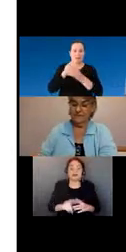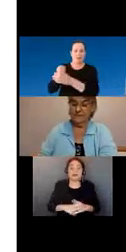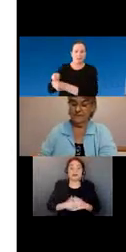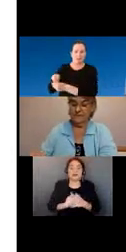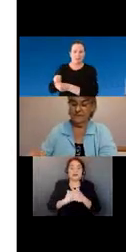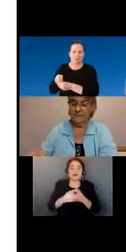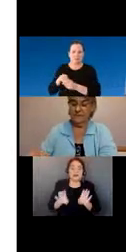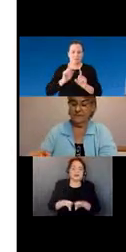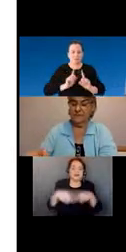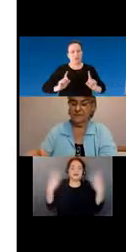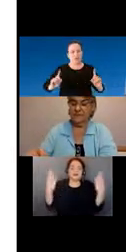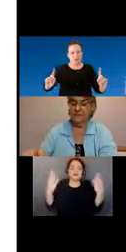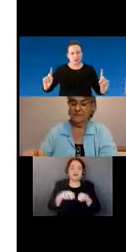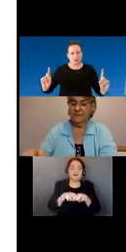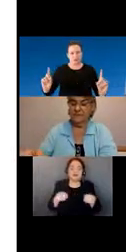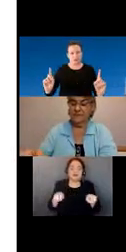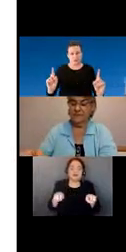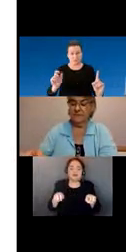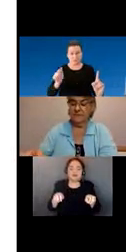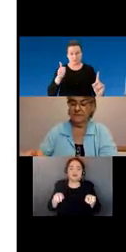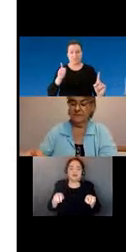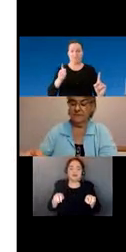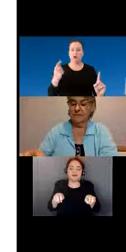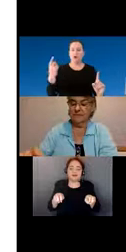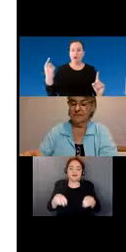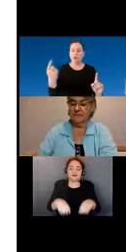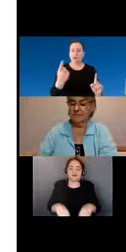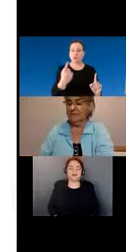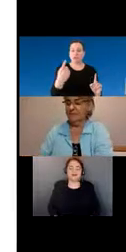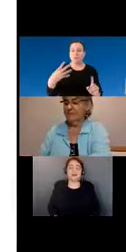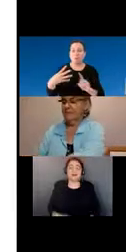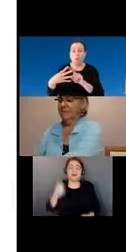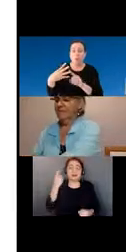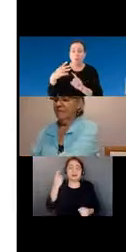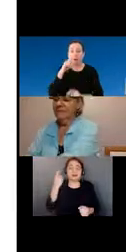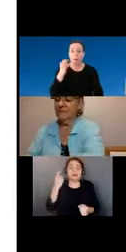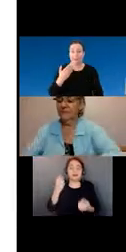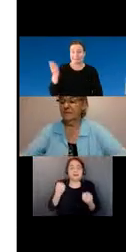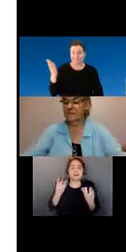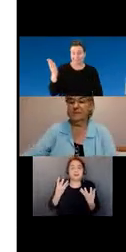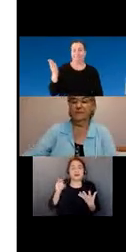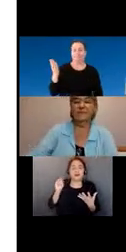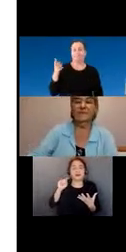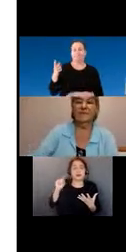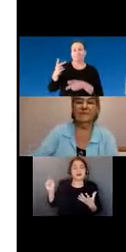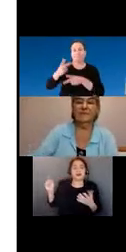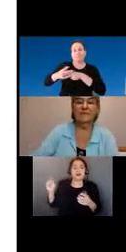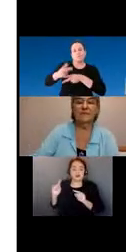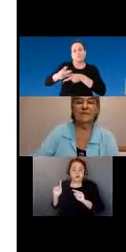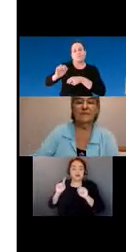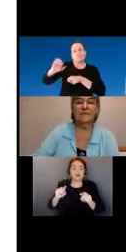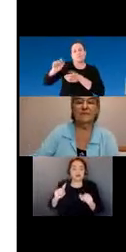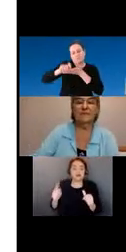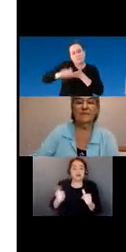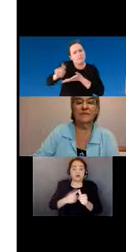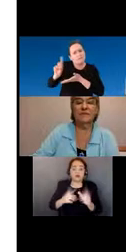discussion. They're just going to share the work that they've prepared since all of them attended the first session. And as you can see, all